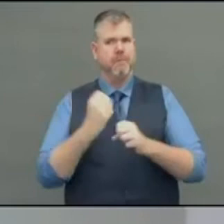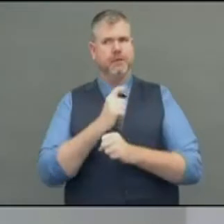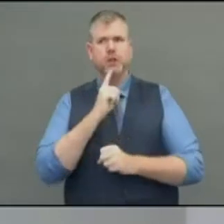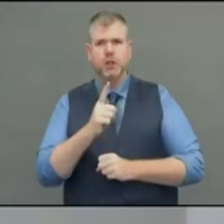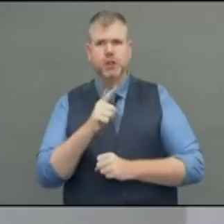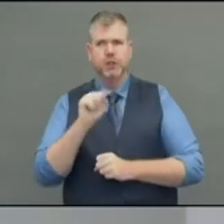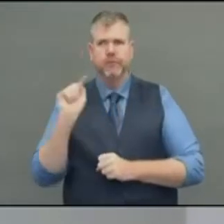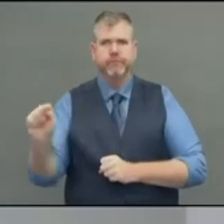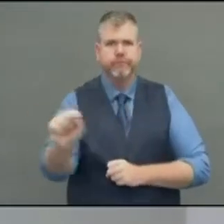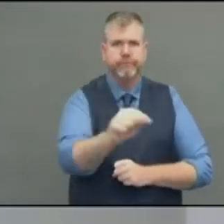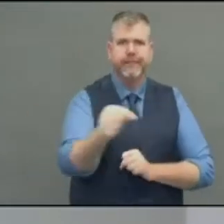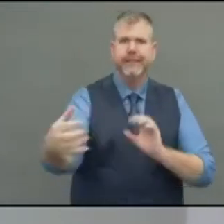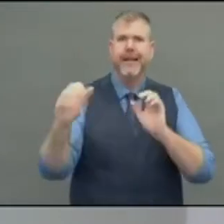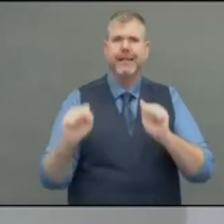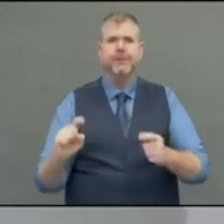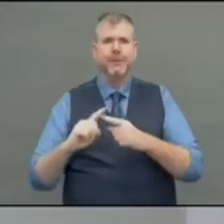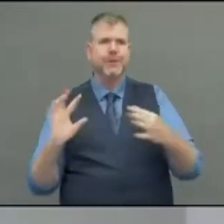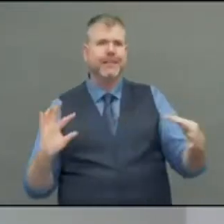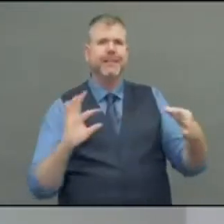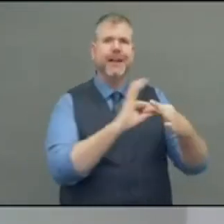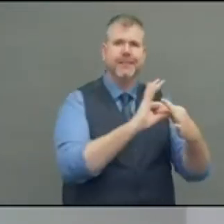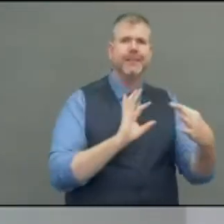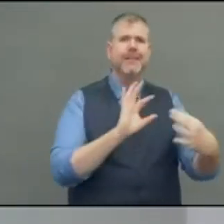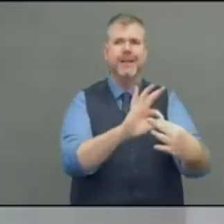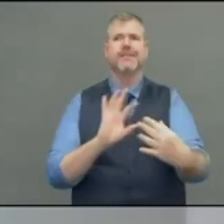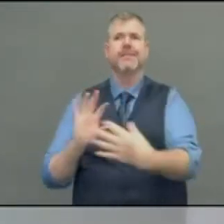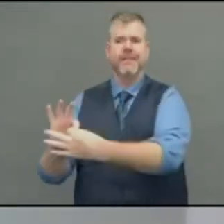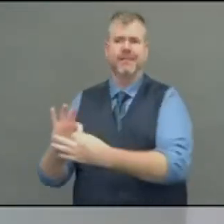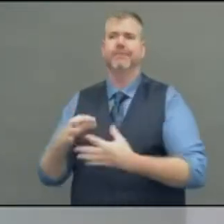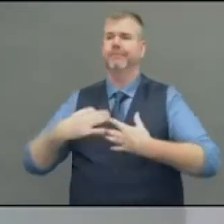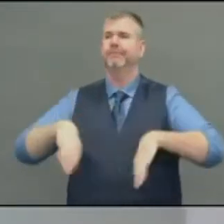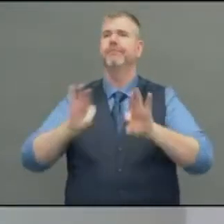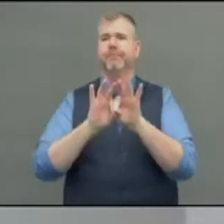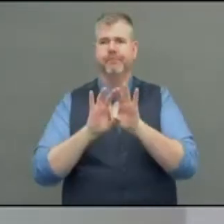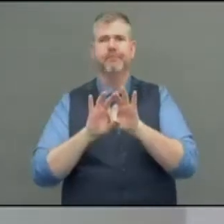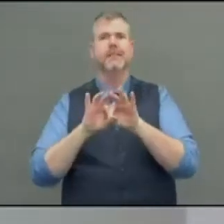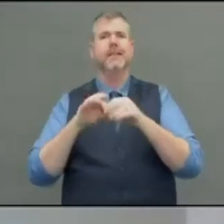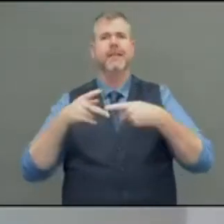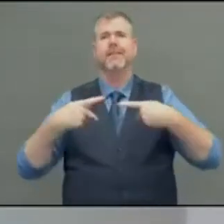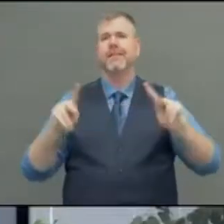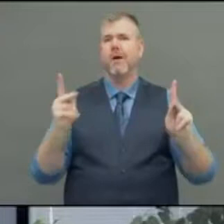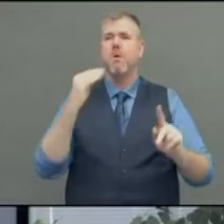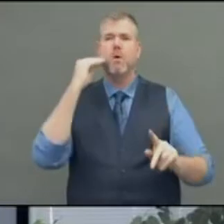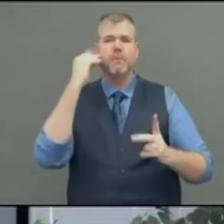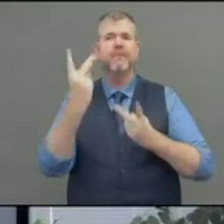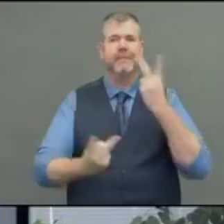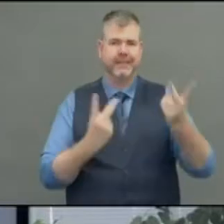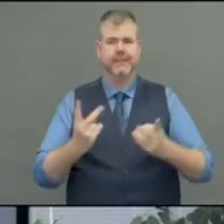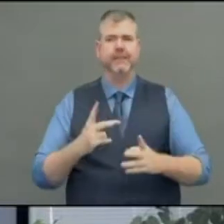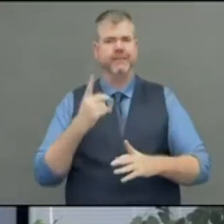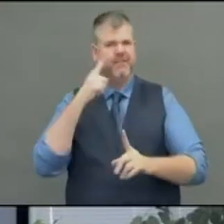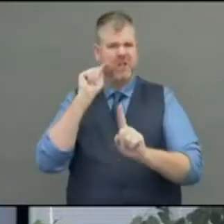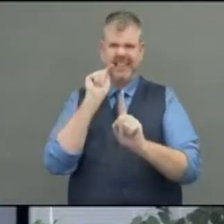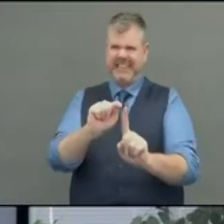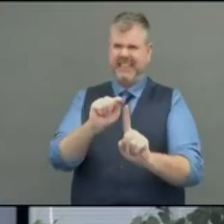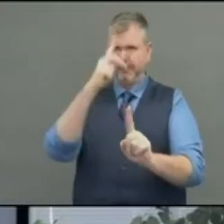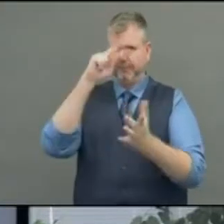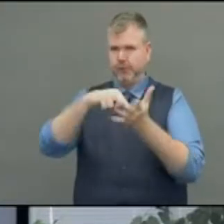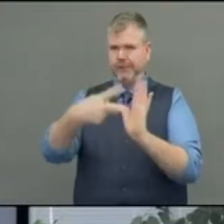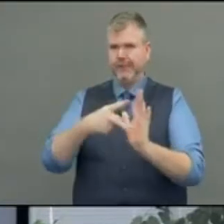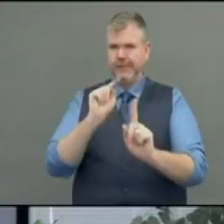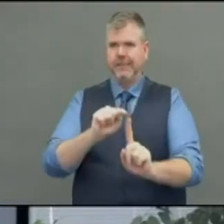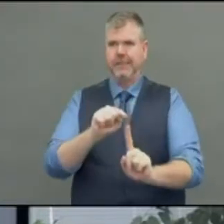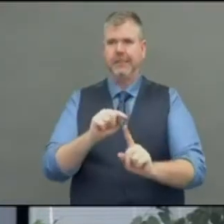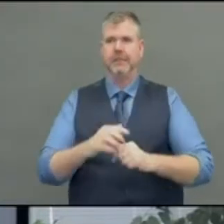we've gradually are allowing those home visits again. Wonderful. You guys are doing a lot of work, and I know